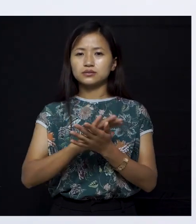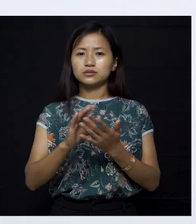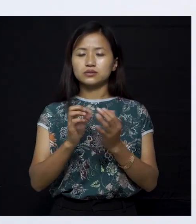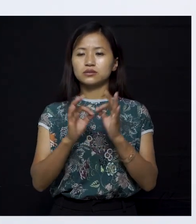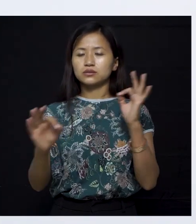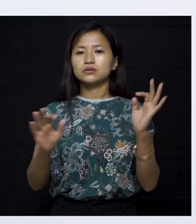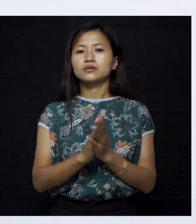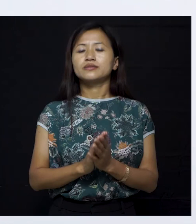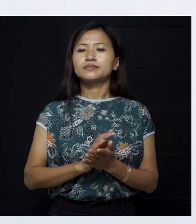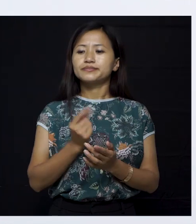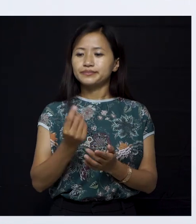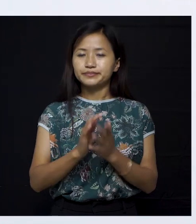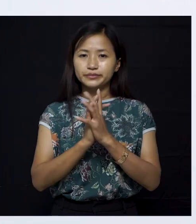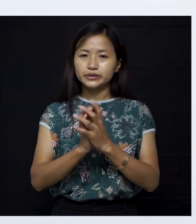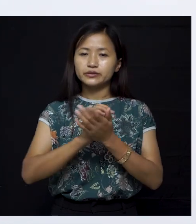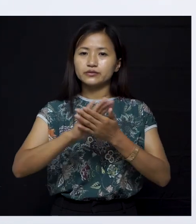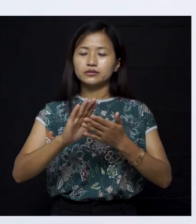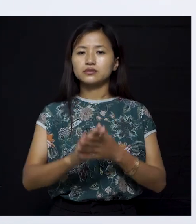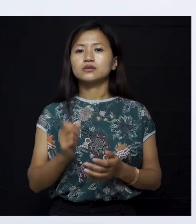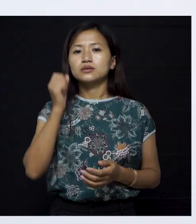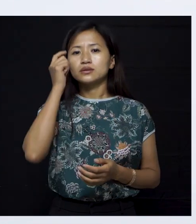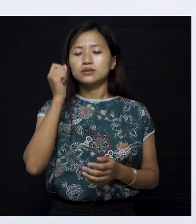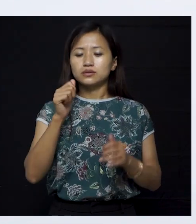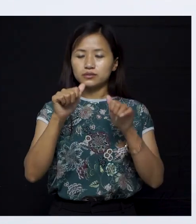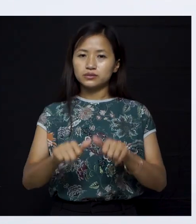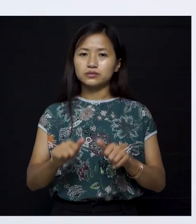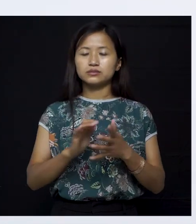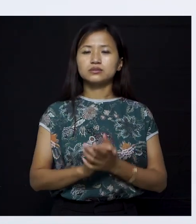finish it. Then only you will be able to